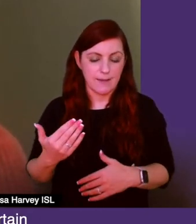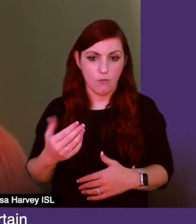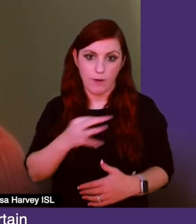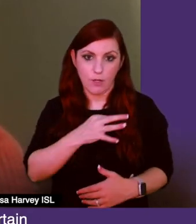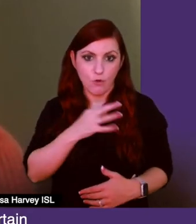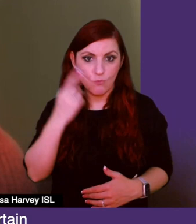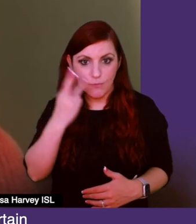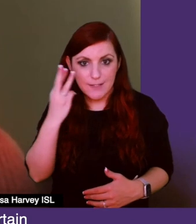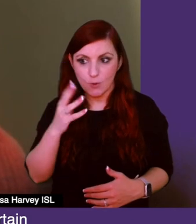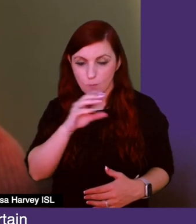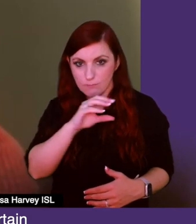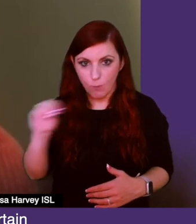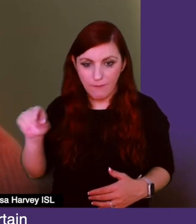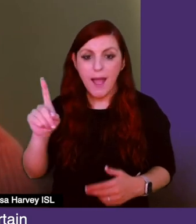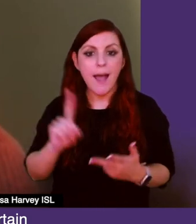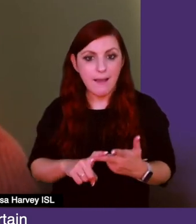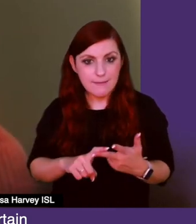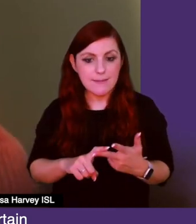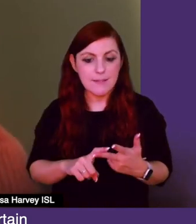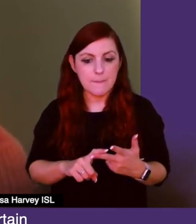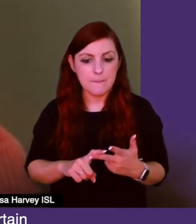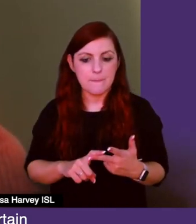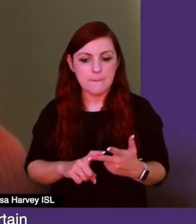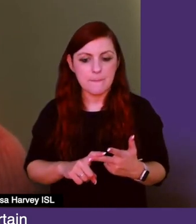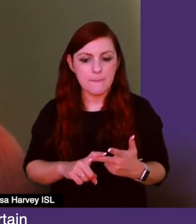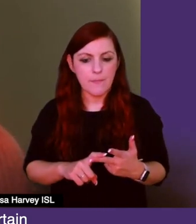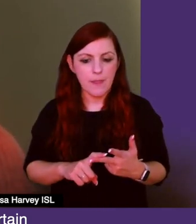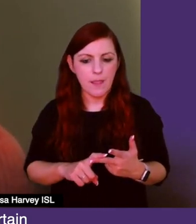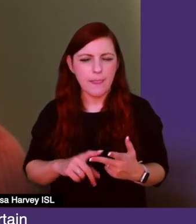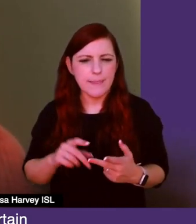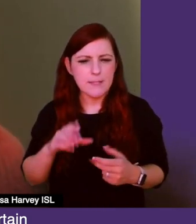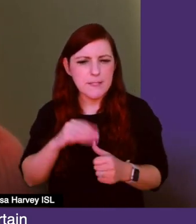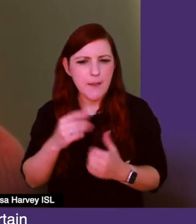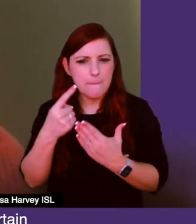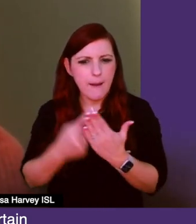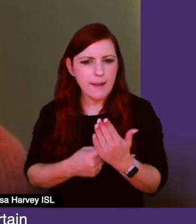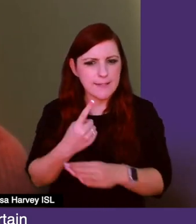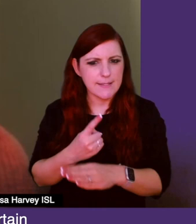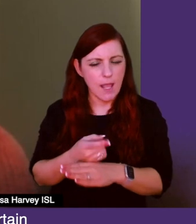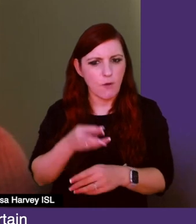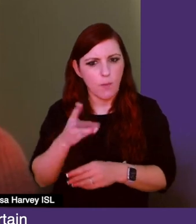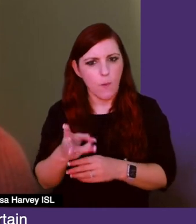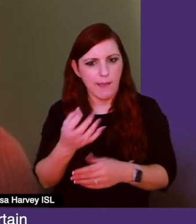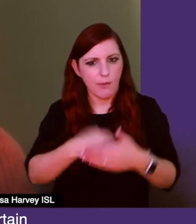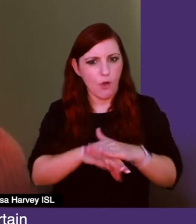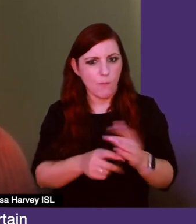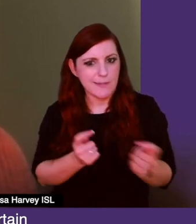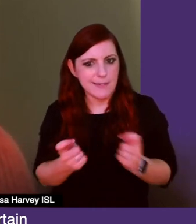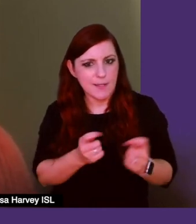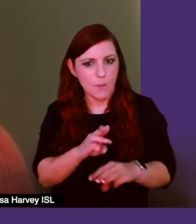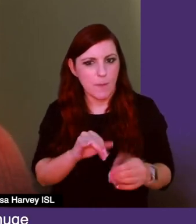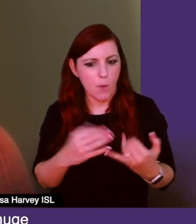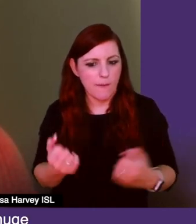a really good reason to kind of get stuck in. But also certain kind of policies, the way the government deals with